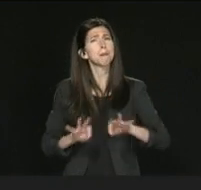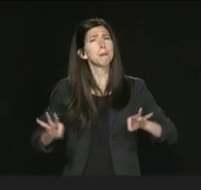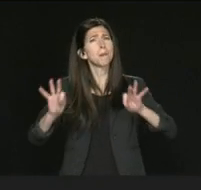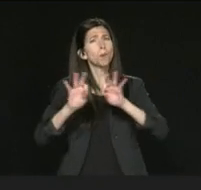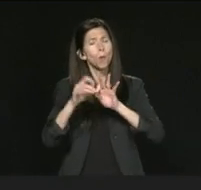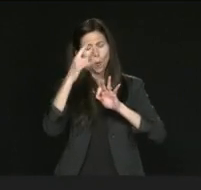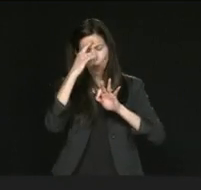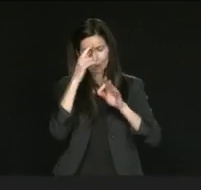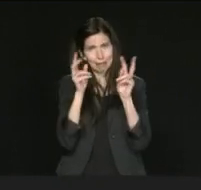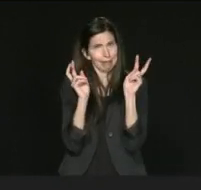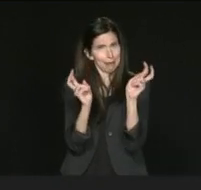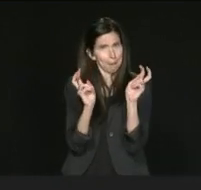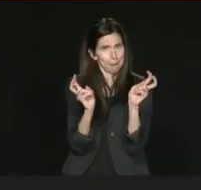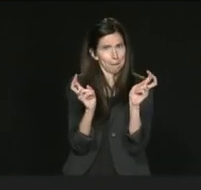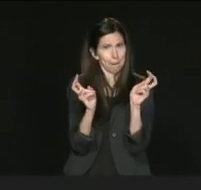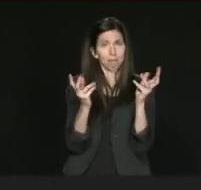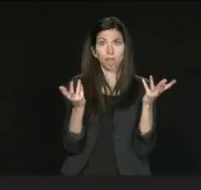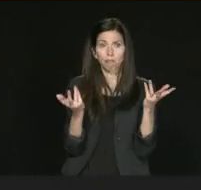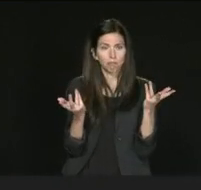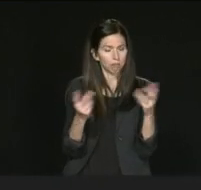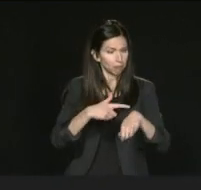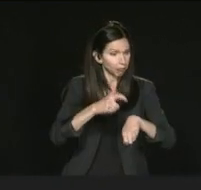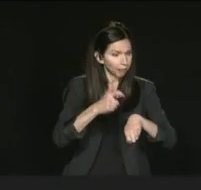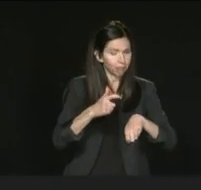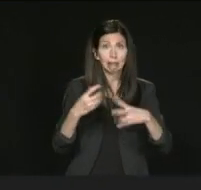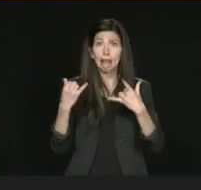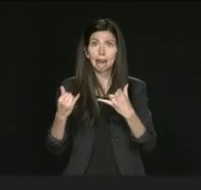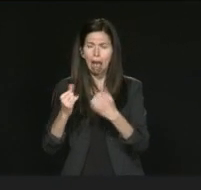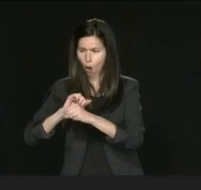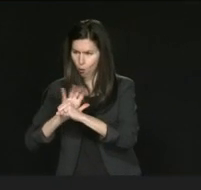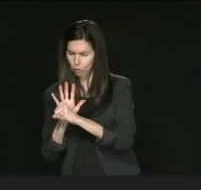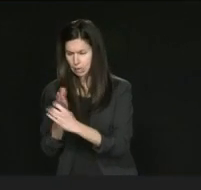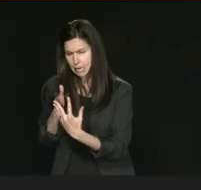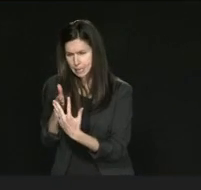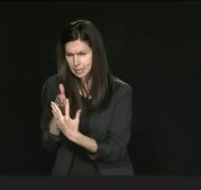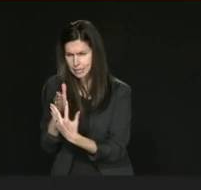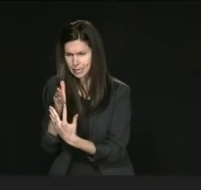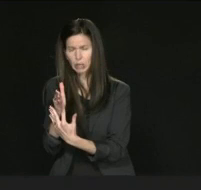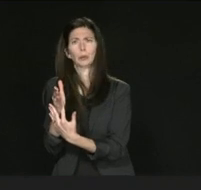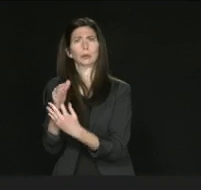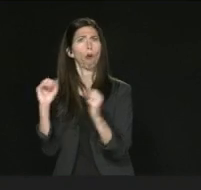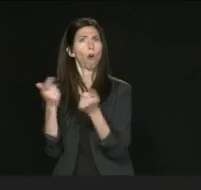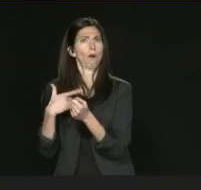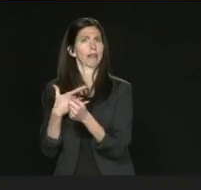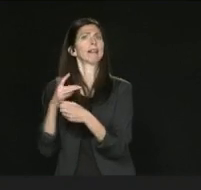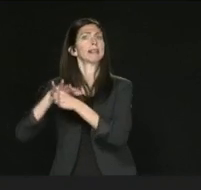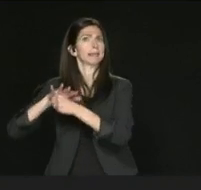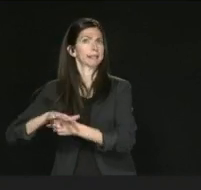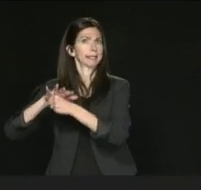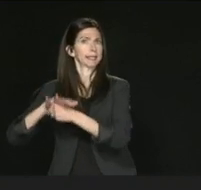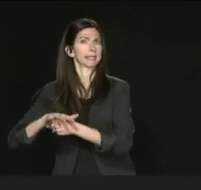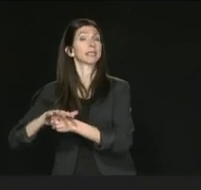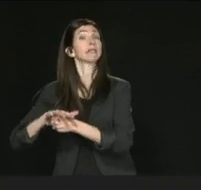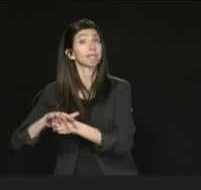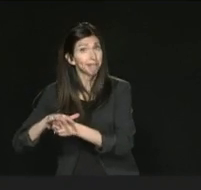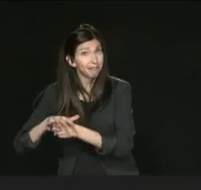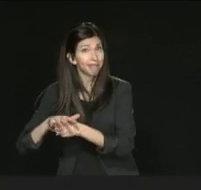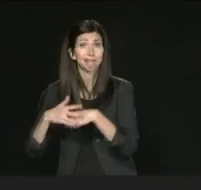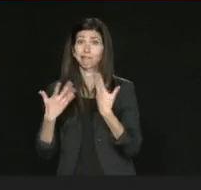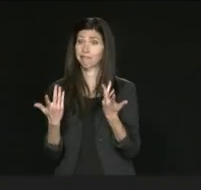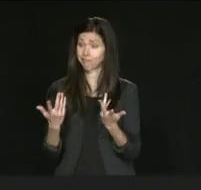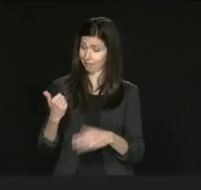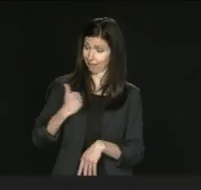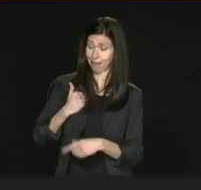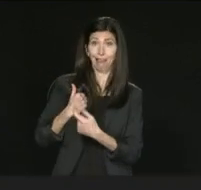experiencing due to COVID-19. Across Canada and around the world, people have been struggling with concerns of